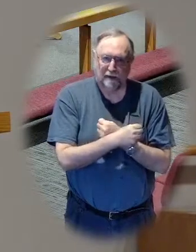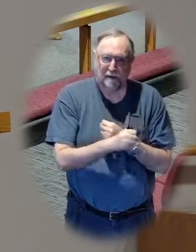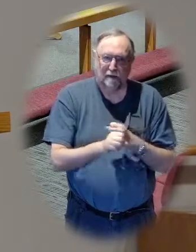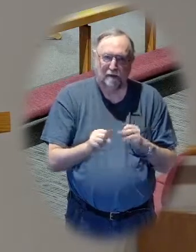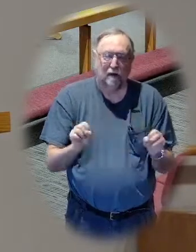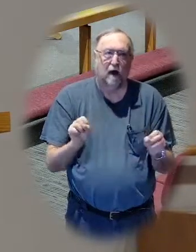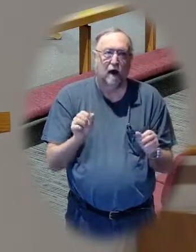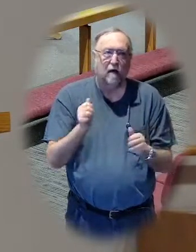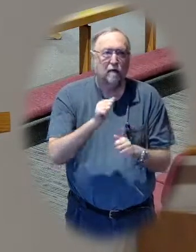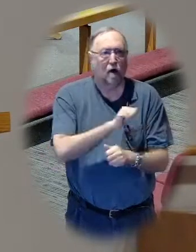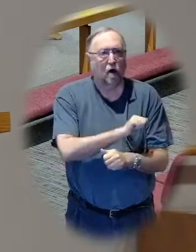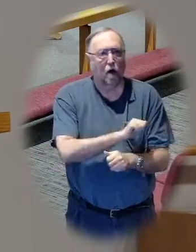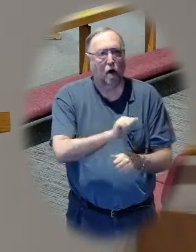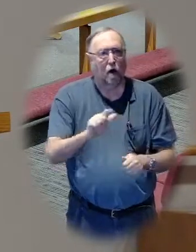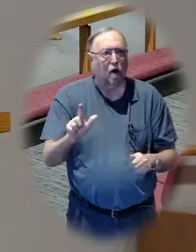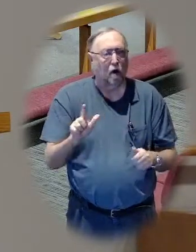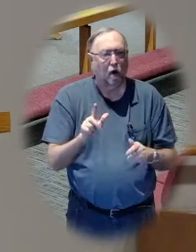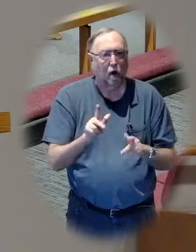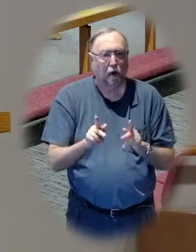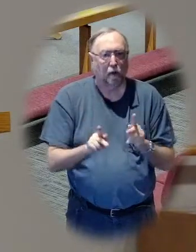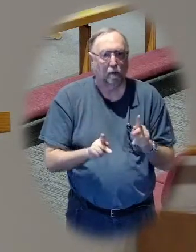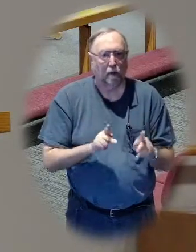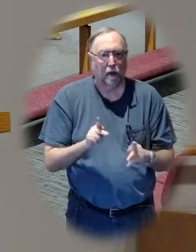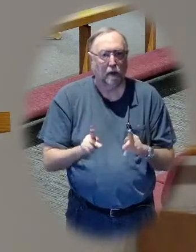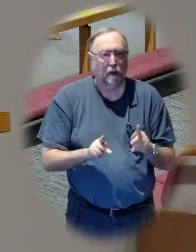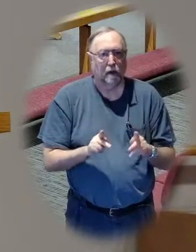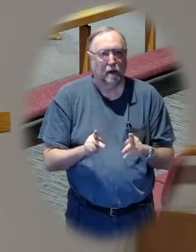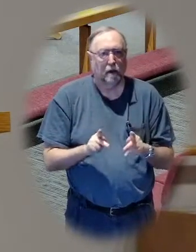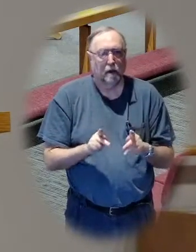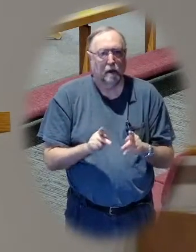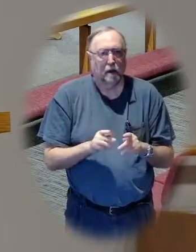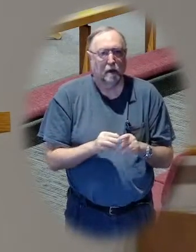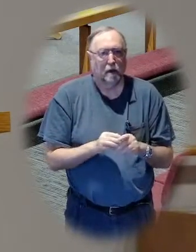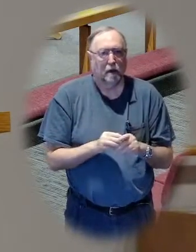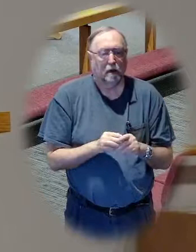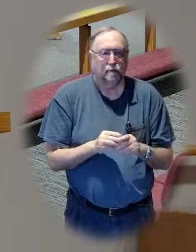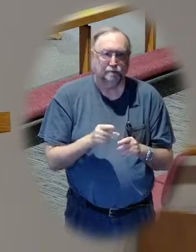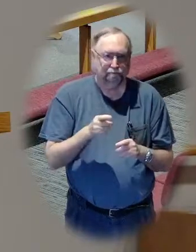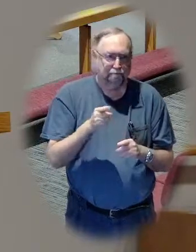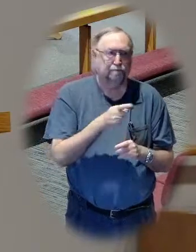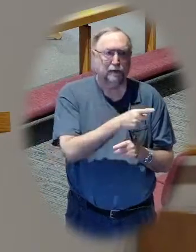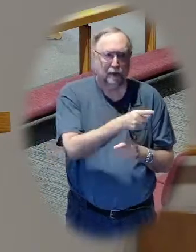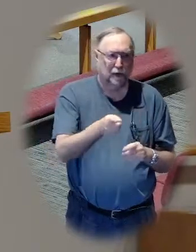but everyone. To save you and me.